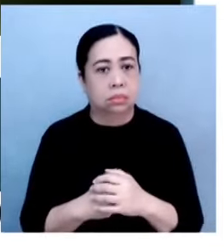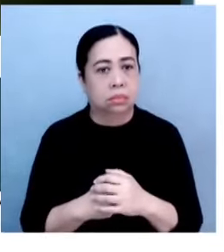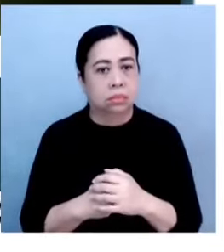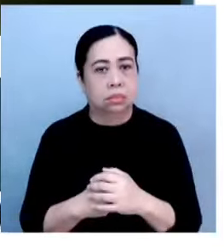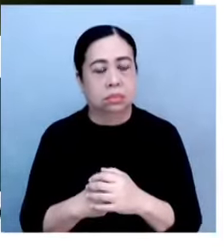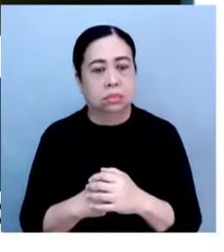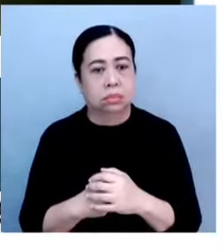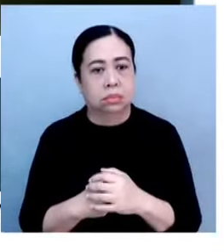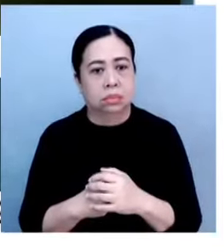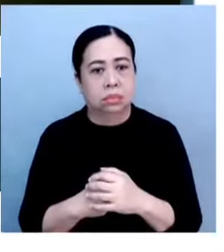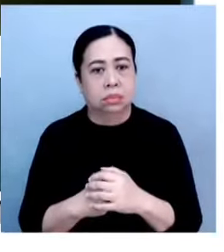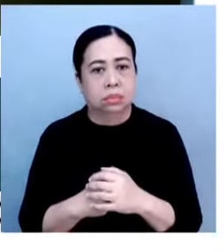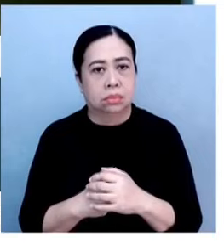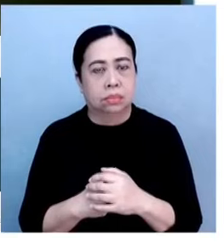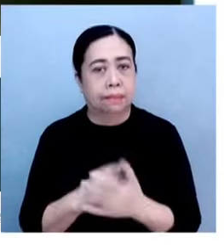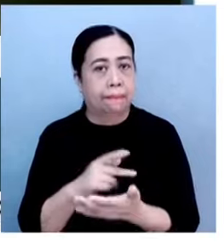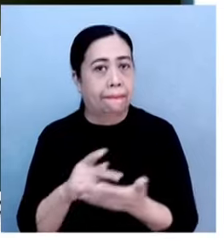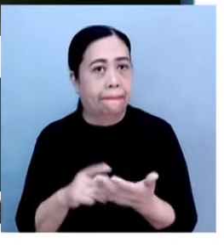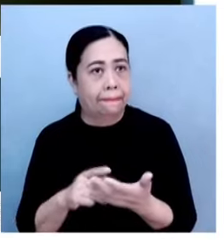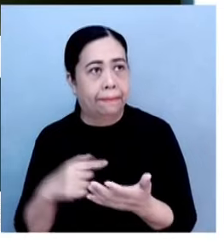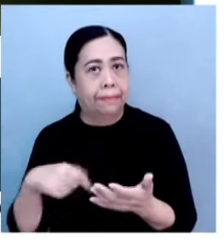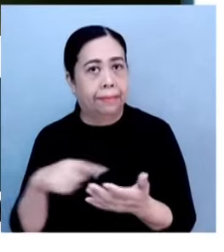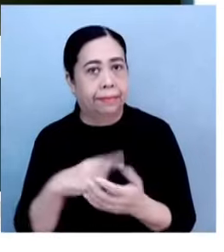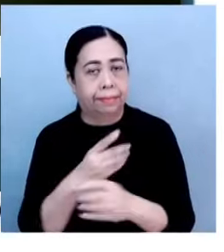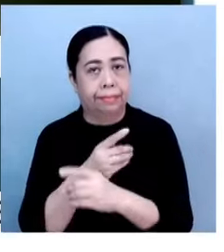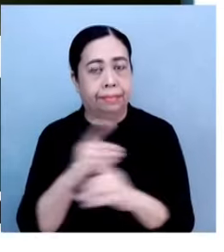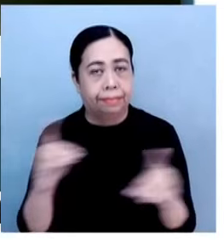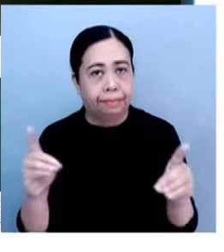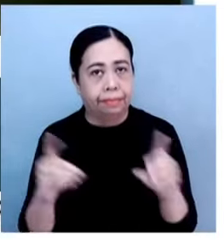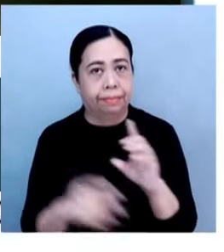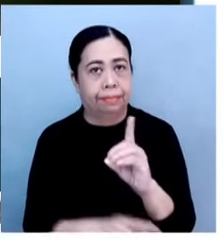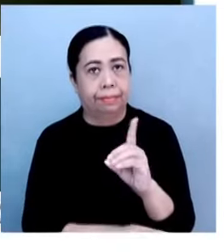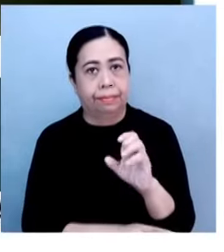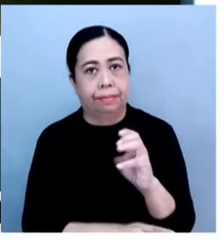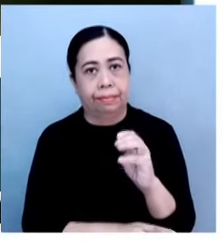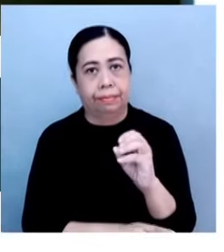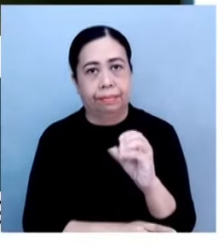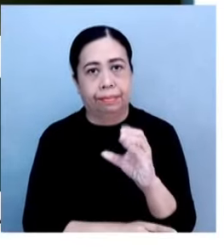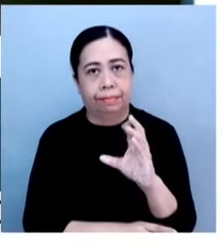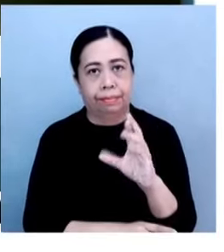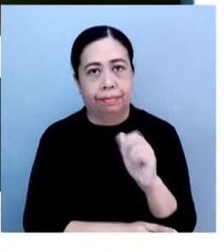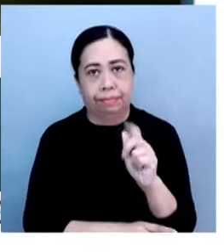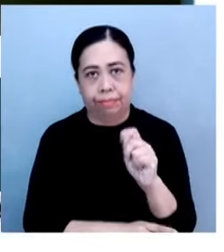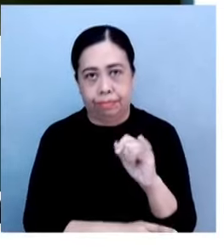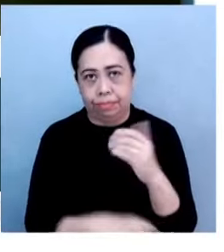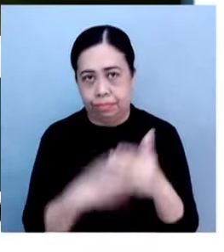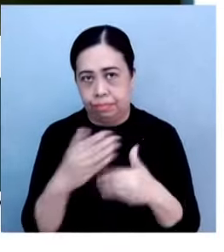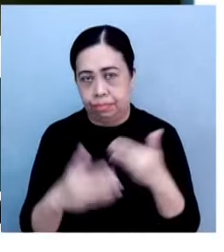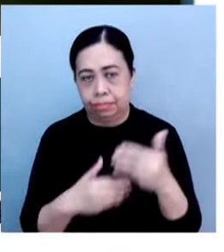ang parte ng isang demokratikong proseso ay yung